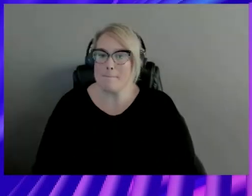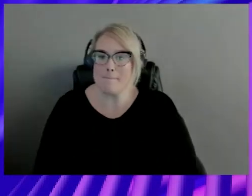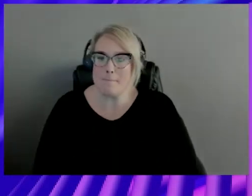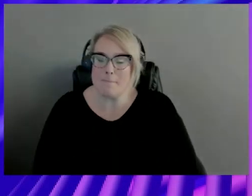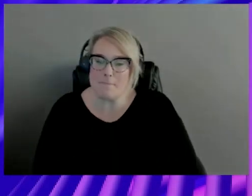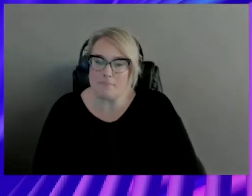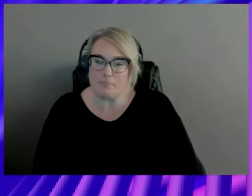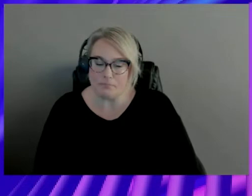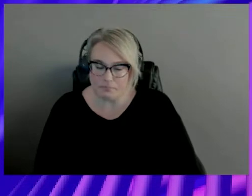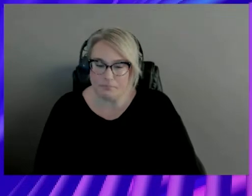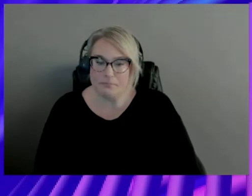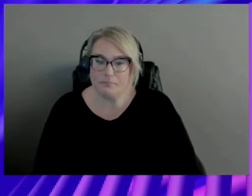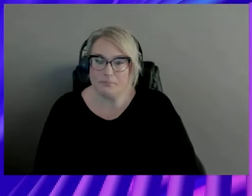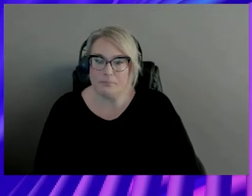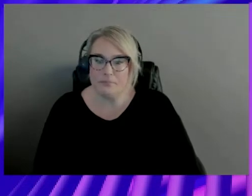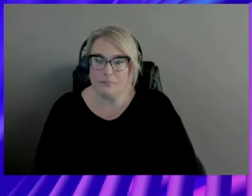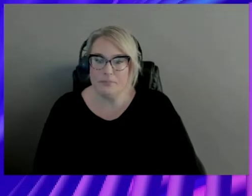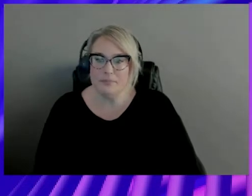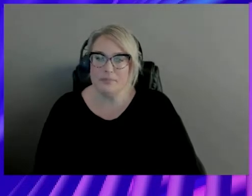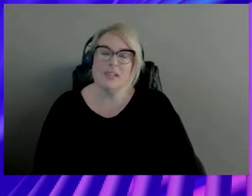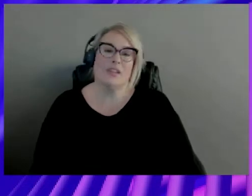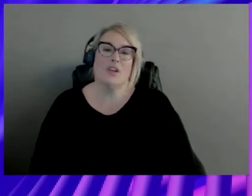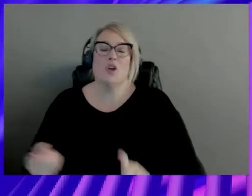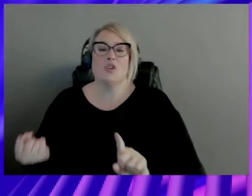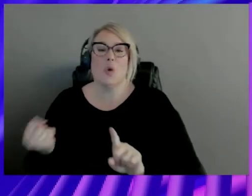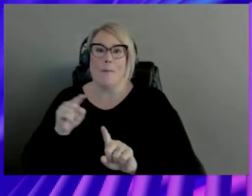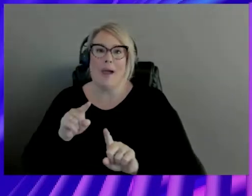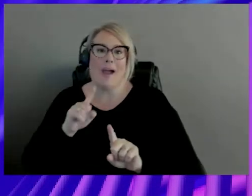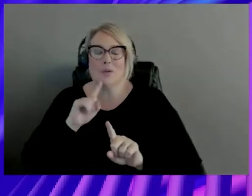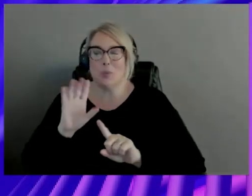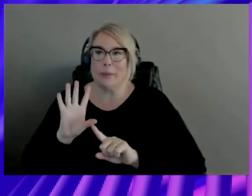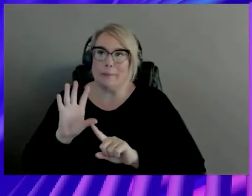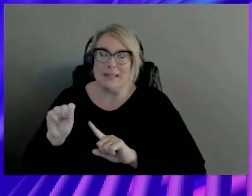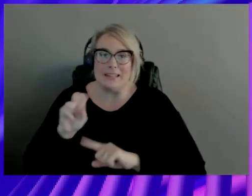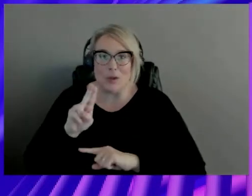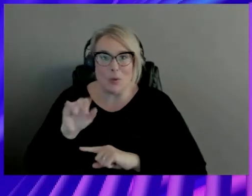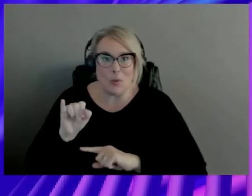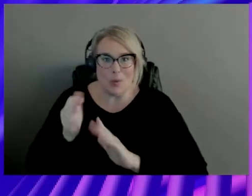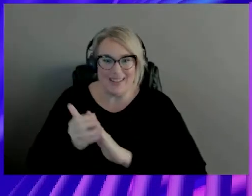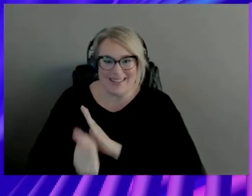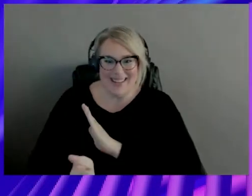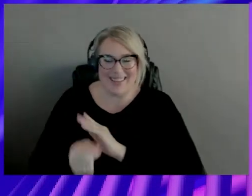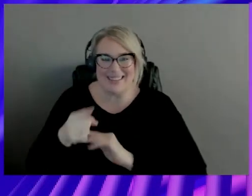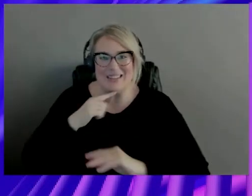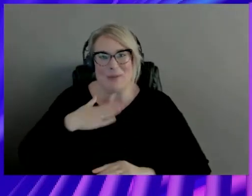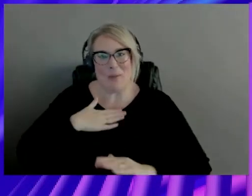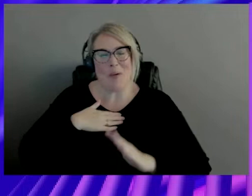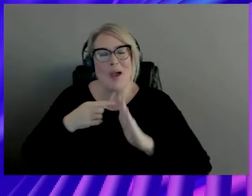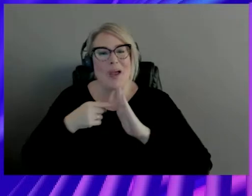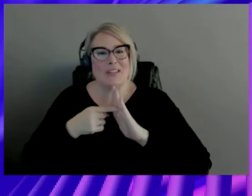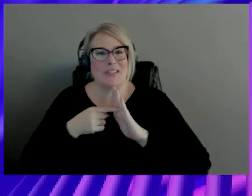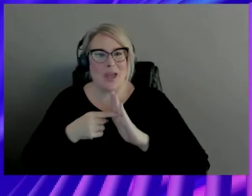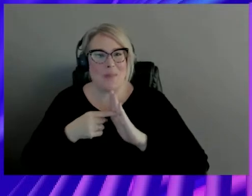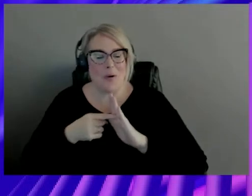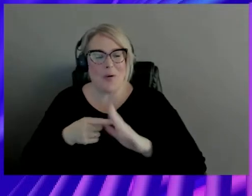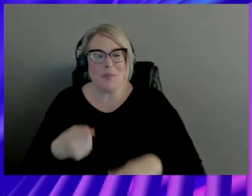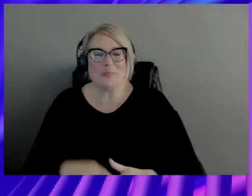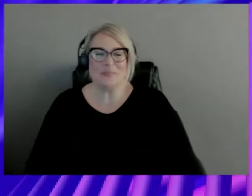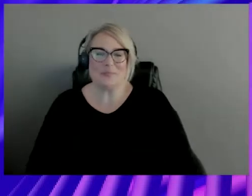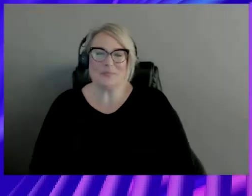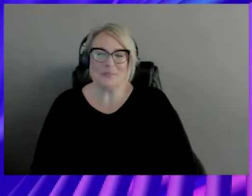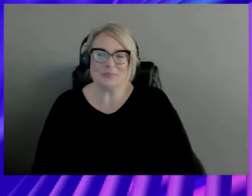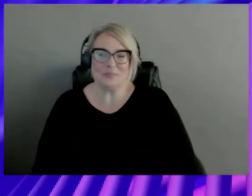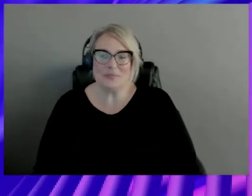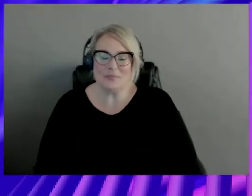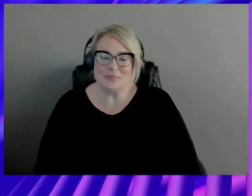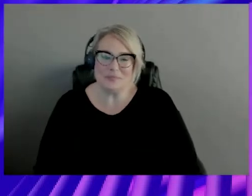All right. So back to amazing UI skills. This is my demo application we're going to do this time.